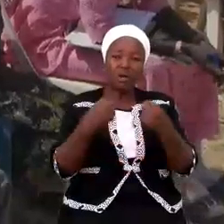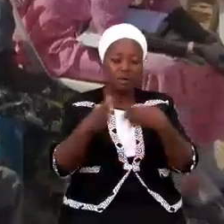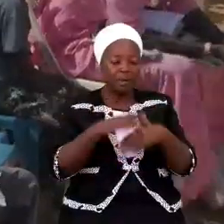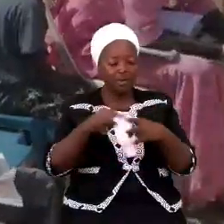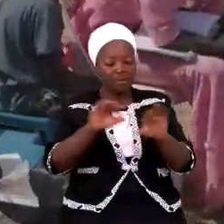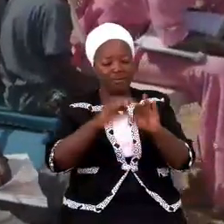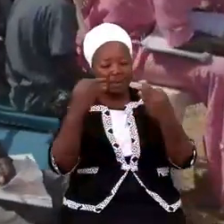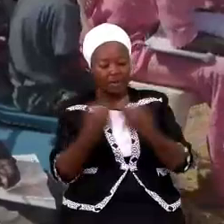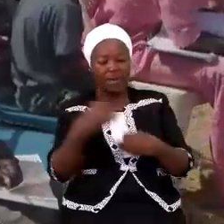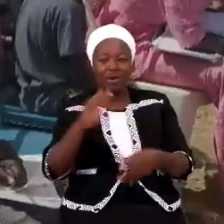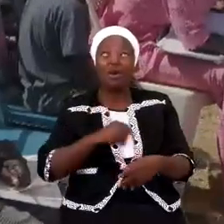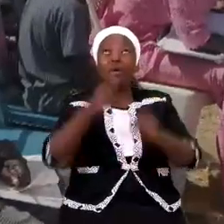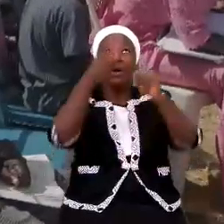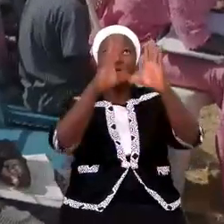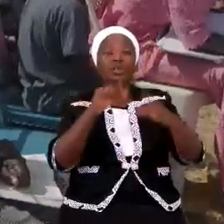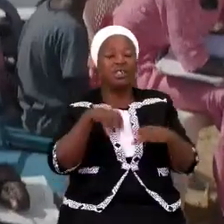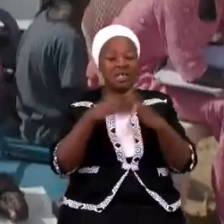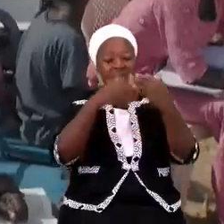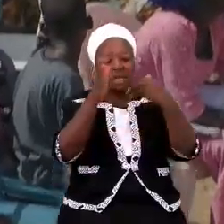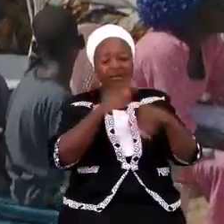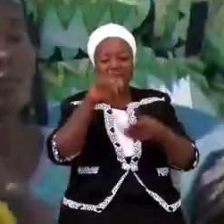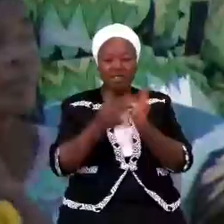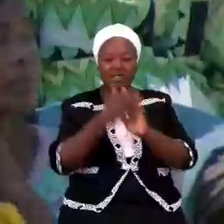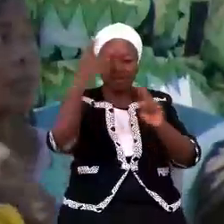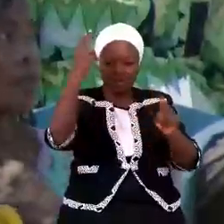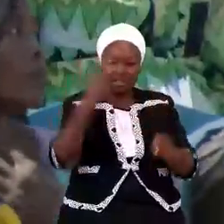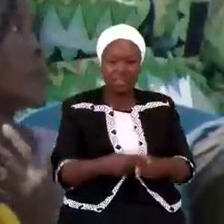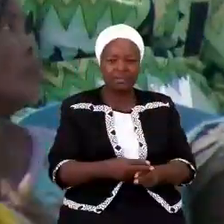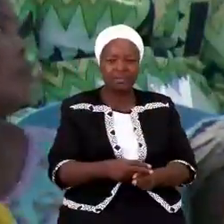don't know why Adamawa amen is always amen.